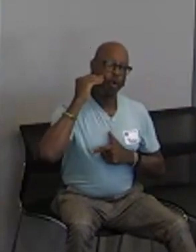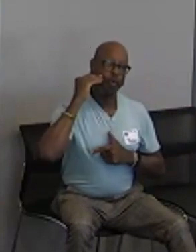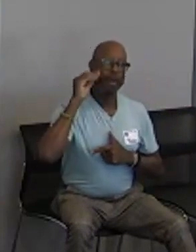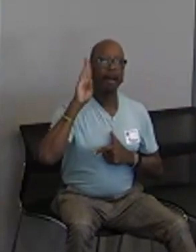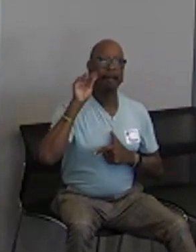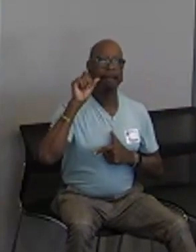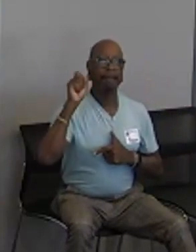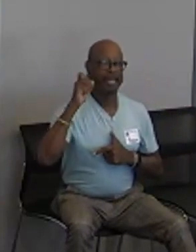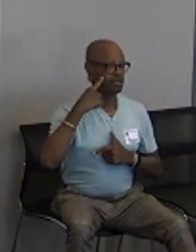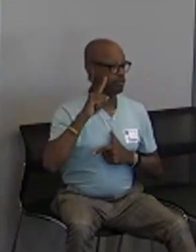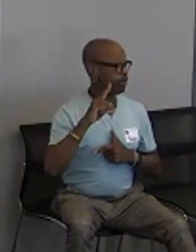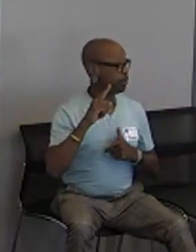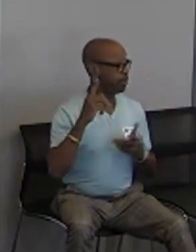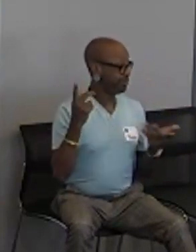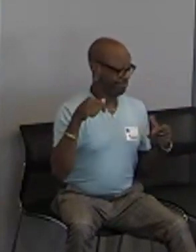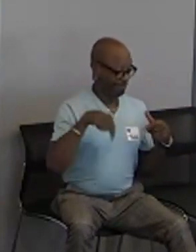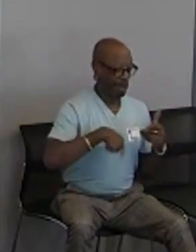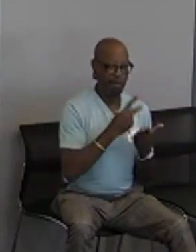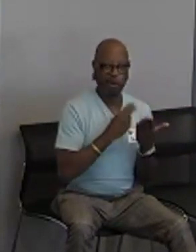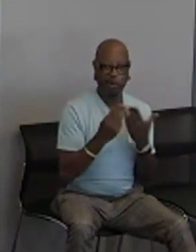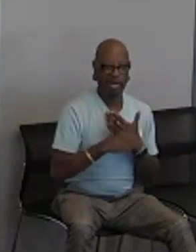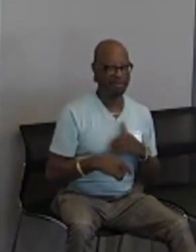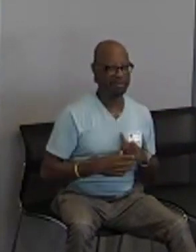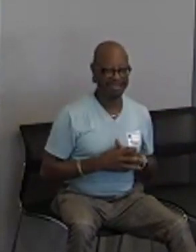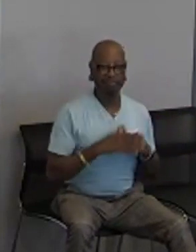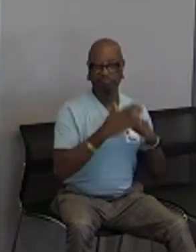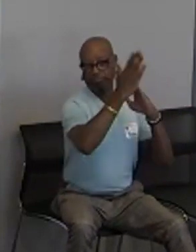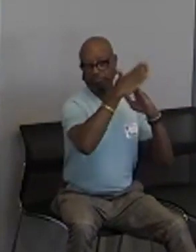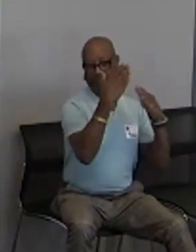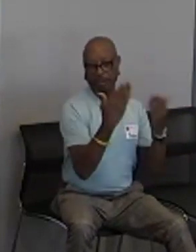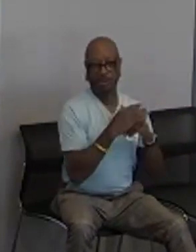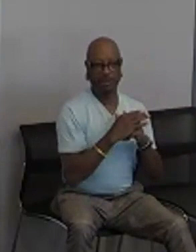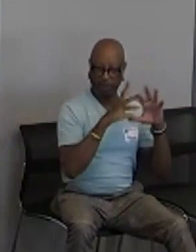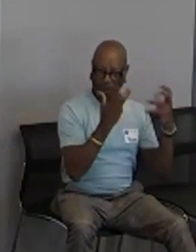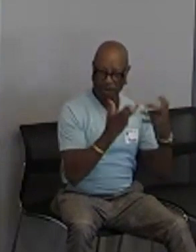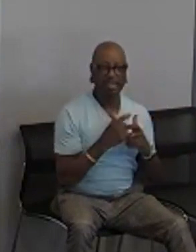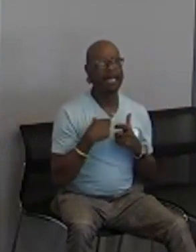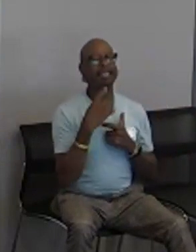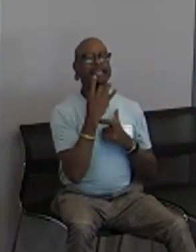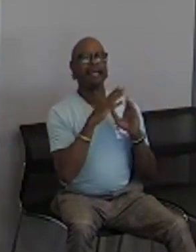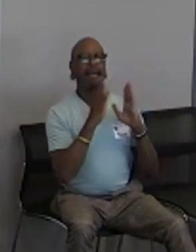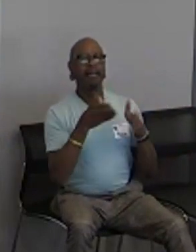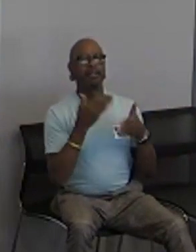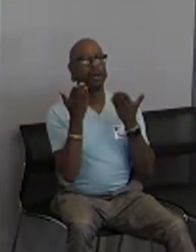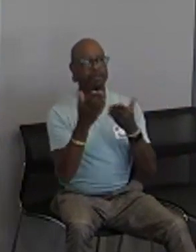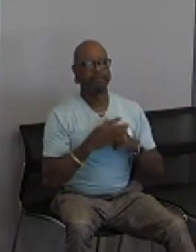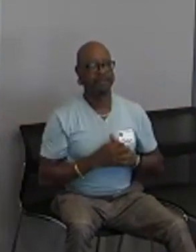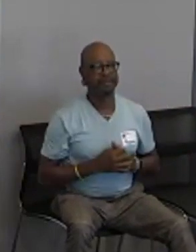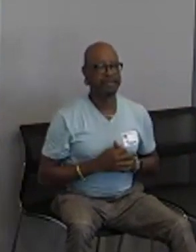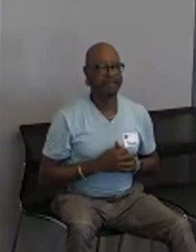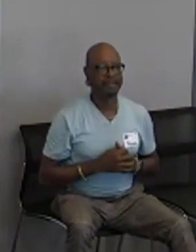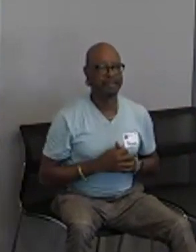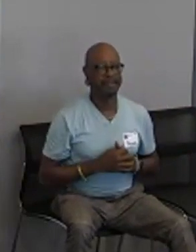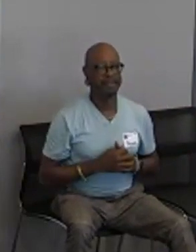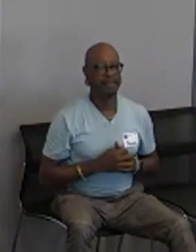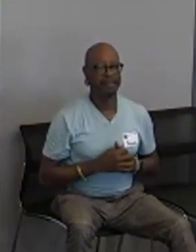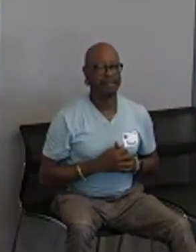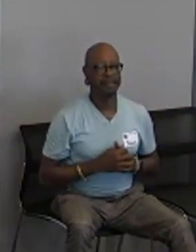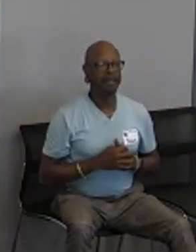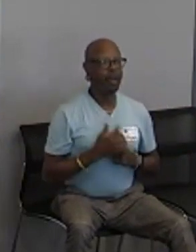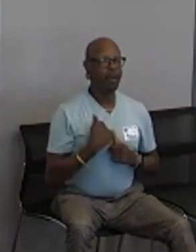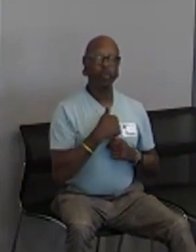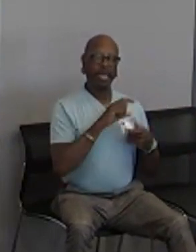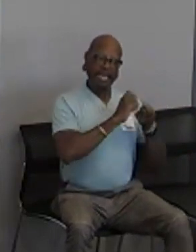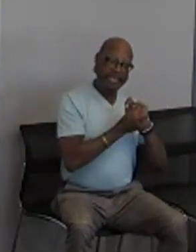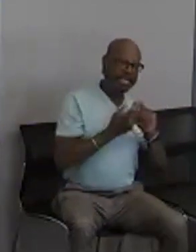the world-class programs and activities that the Lighthouse offers. And we made, we went from